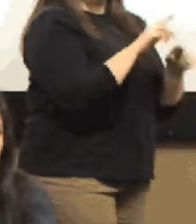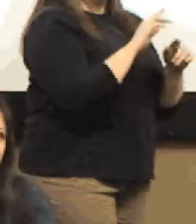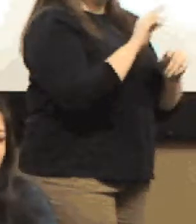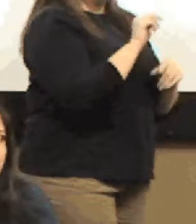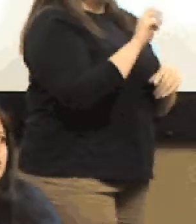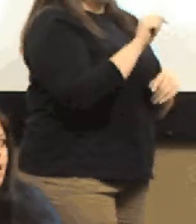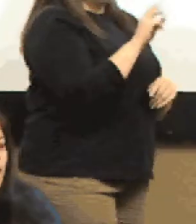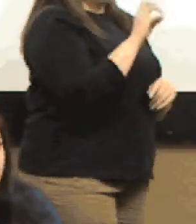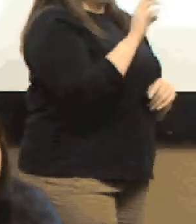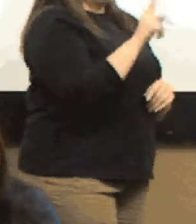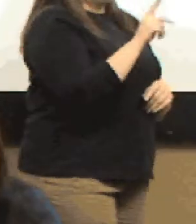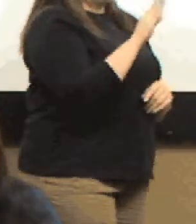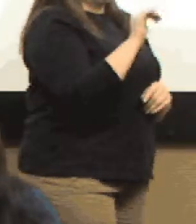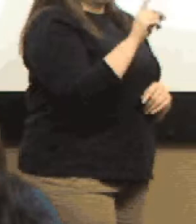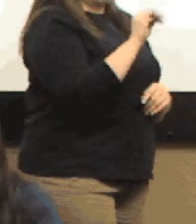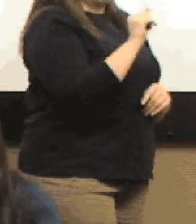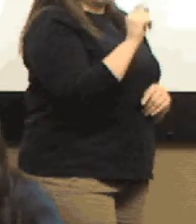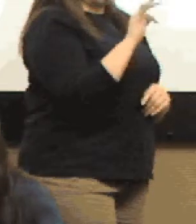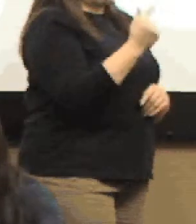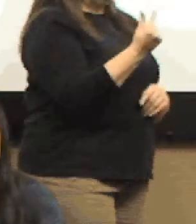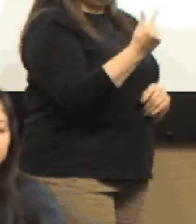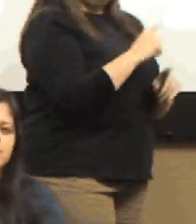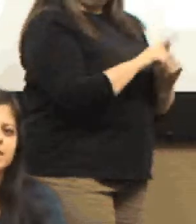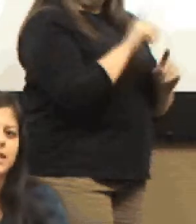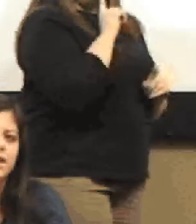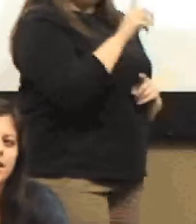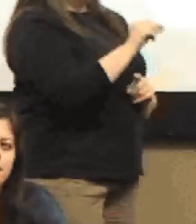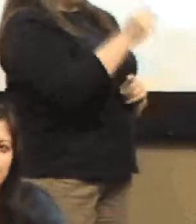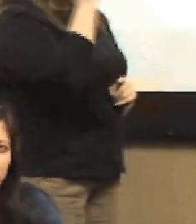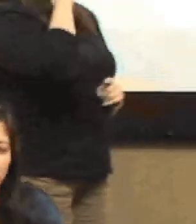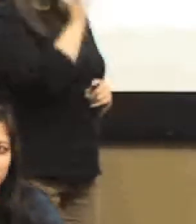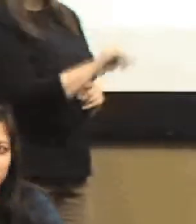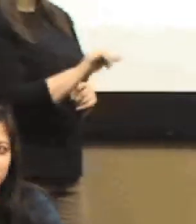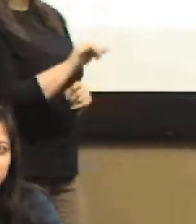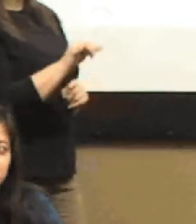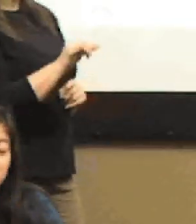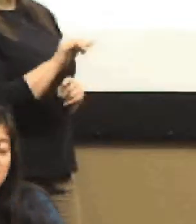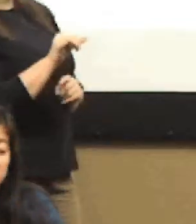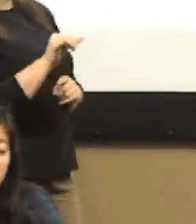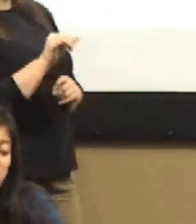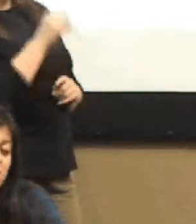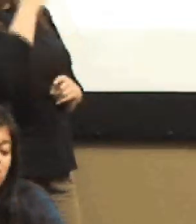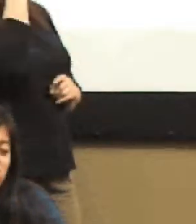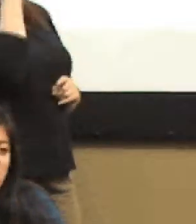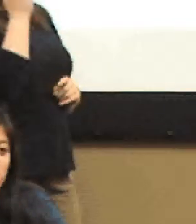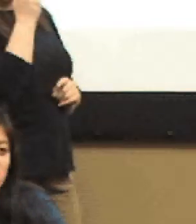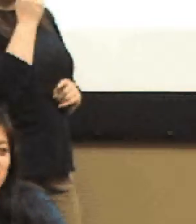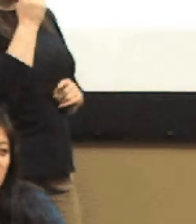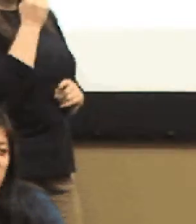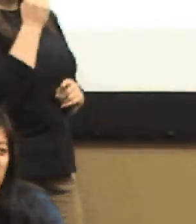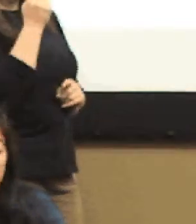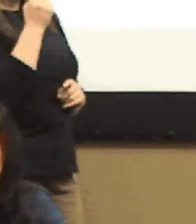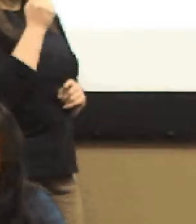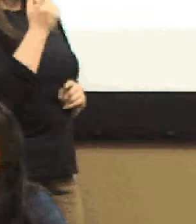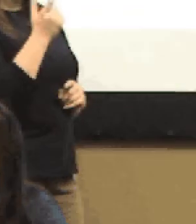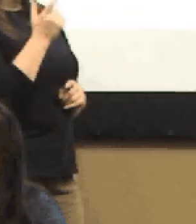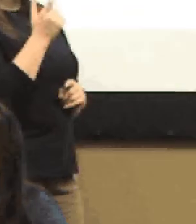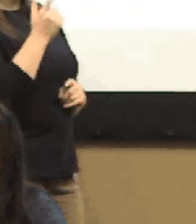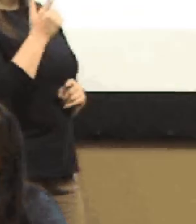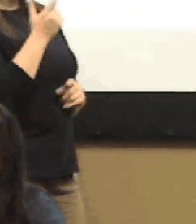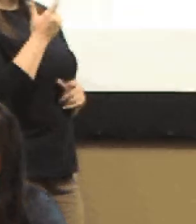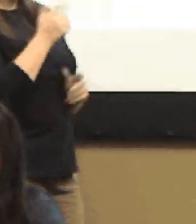network broadcasting, that kind of thing. But I really do think that just because everyone knows how to find